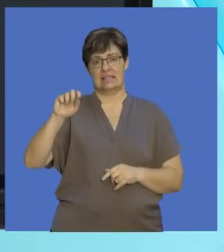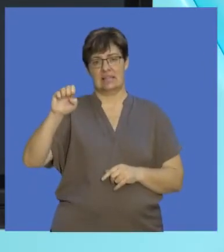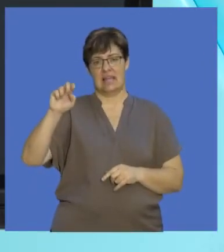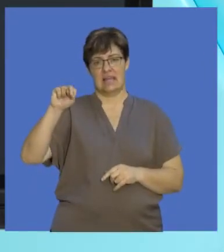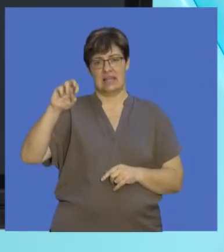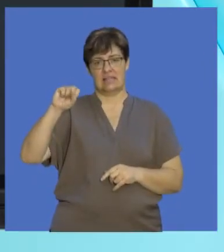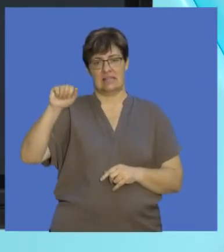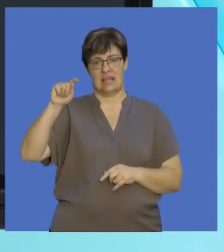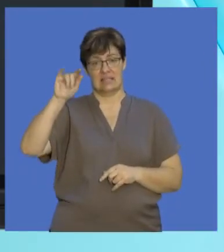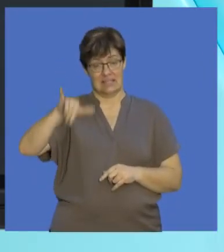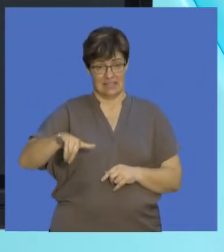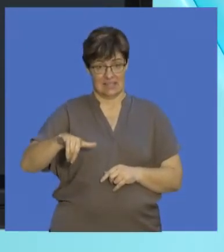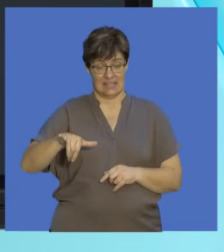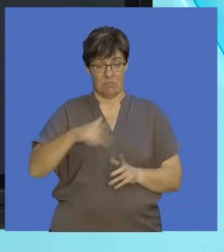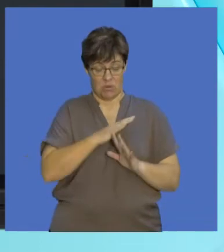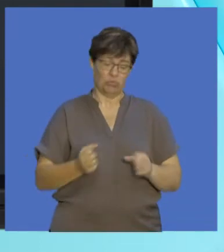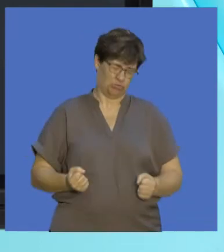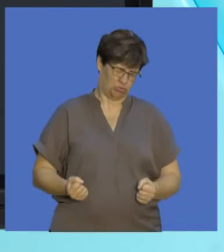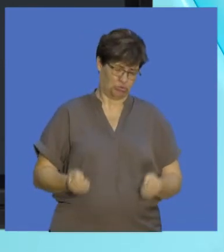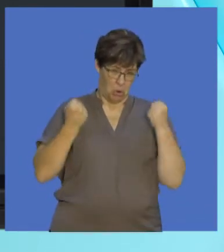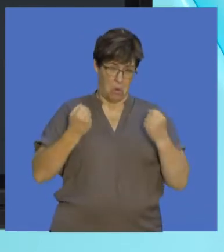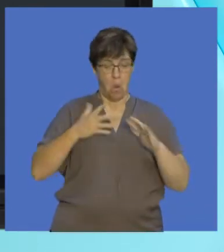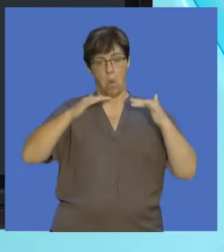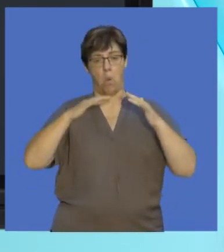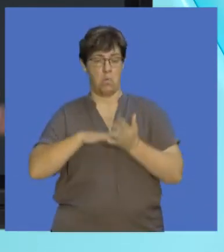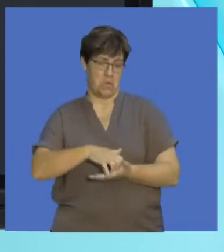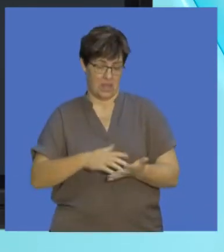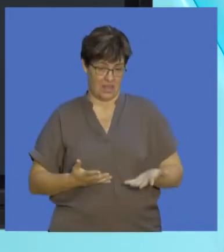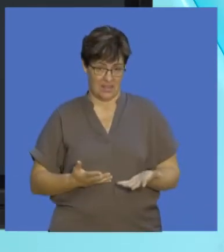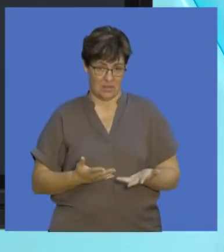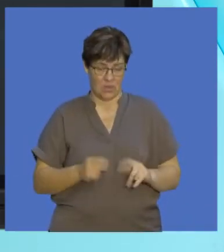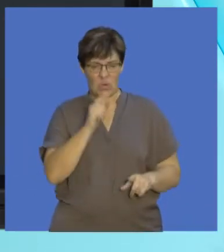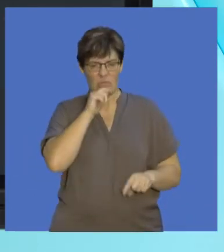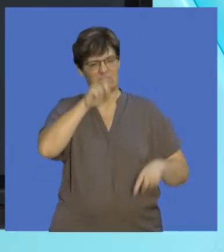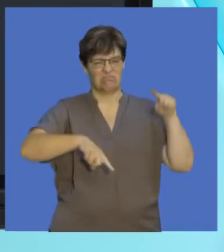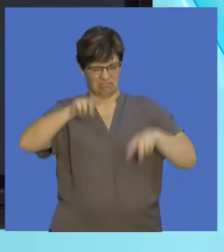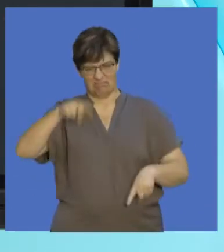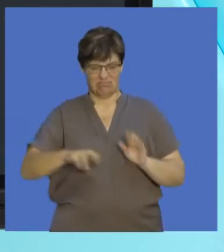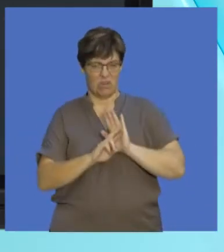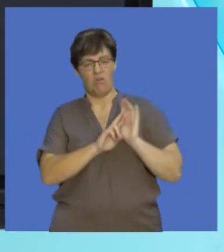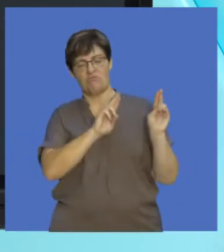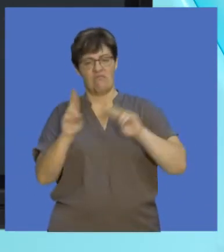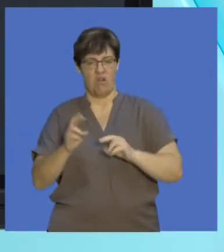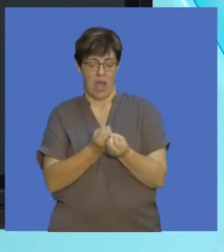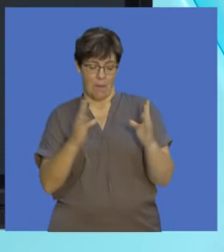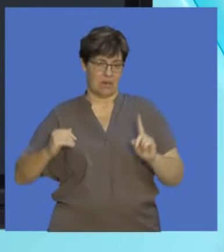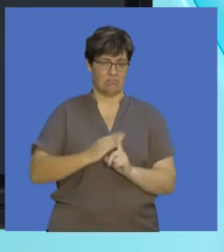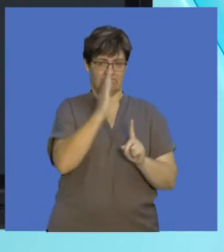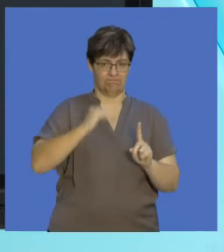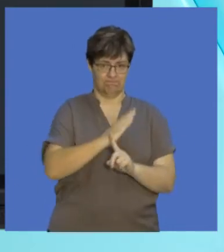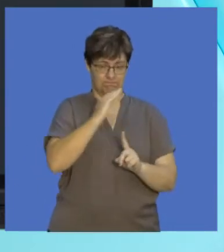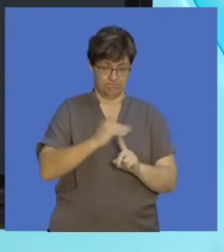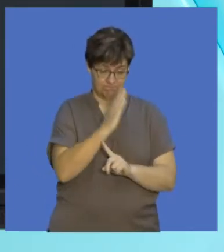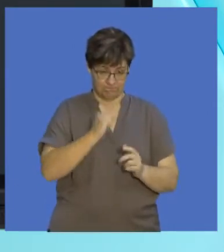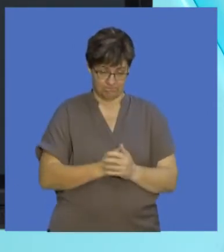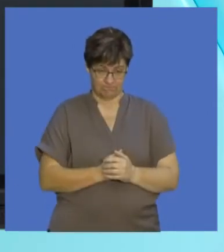current, strength of current, current intensity, it may be used differently to refer to this quantity of current.